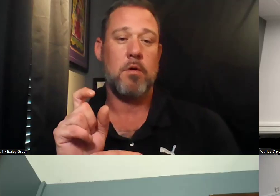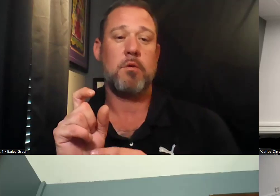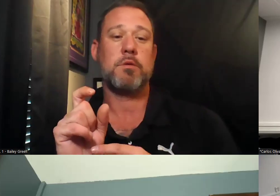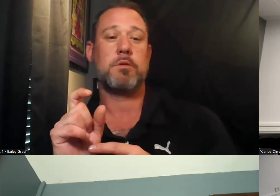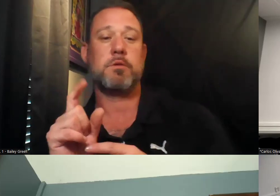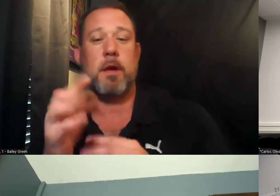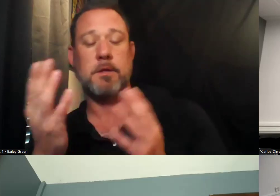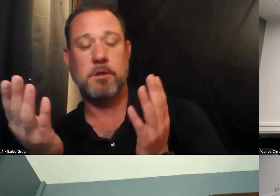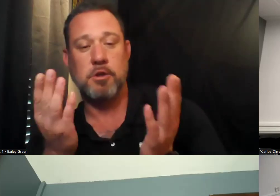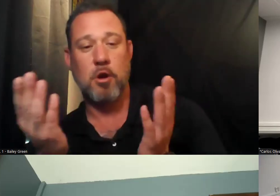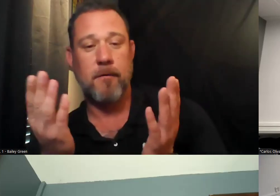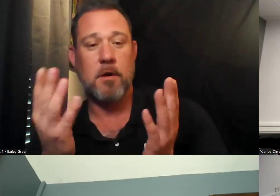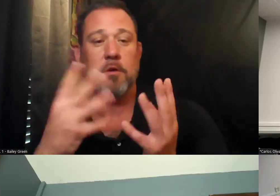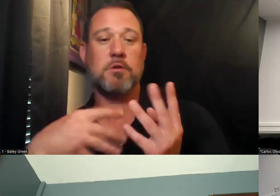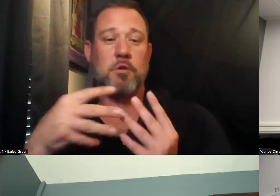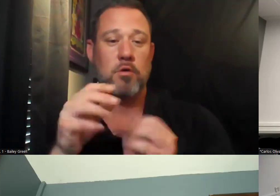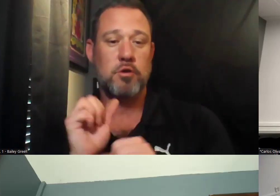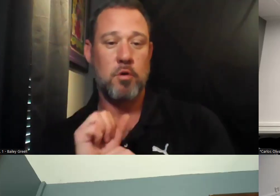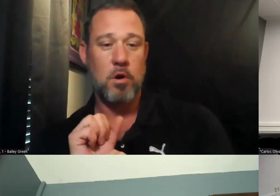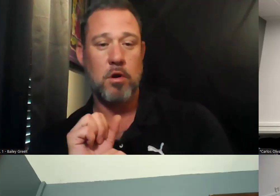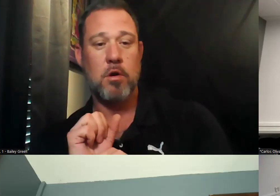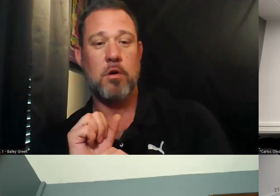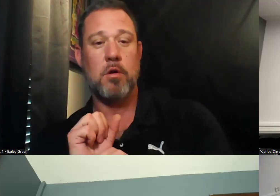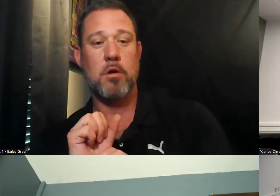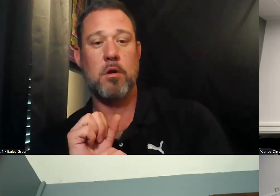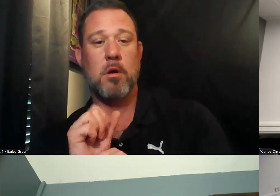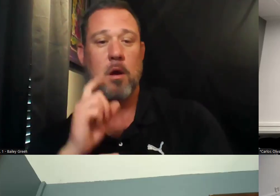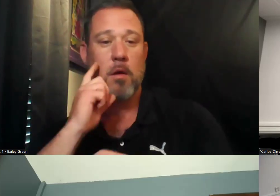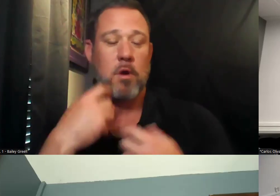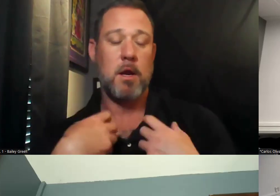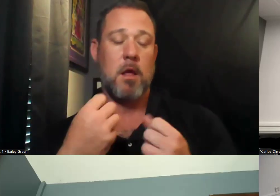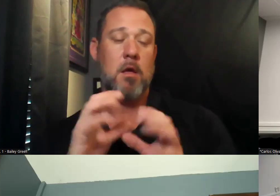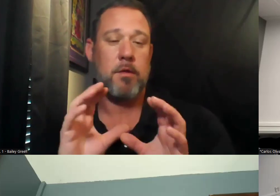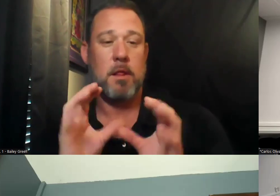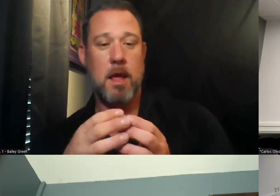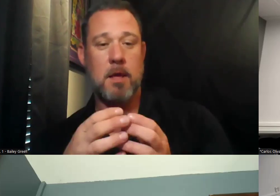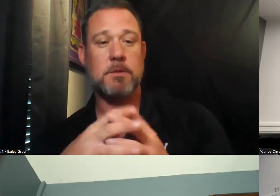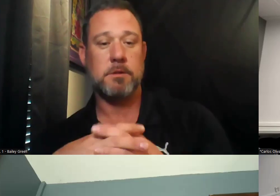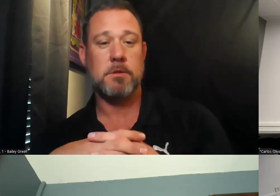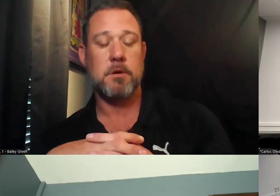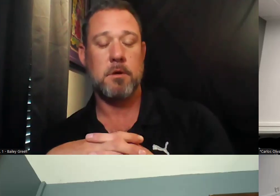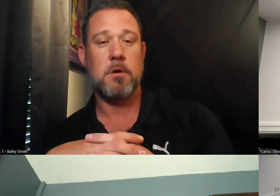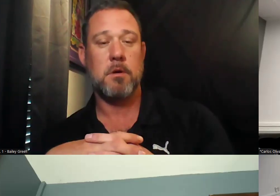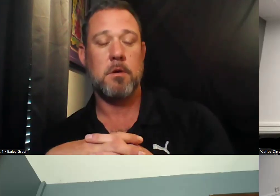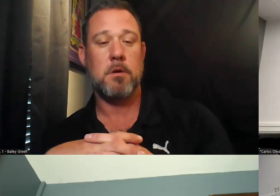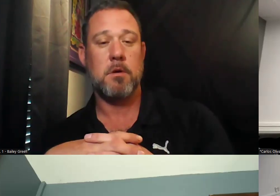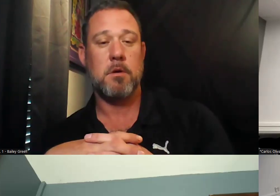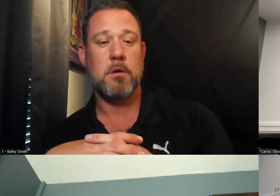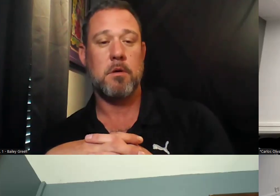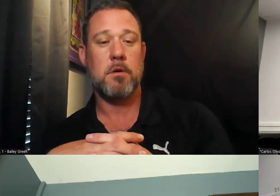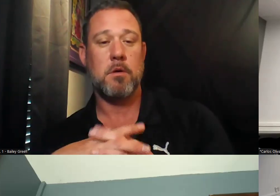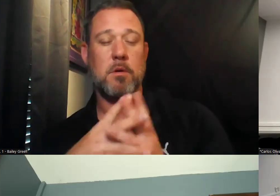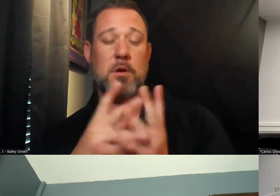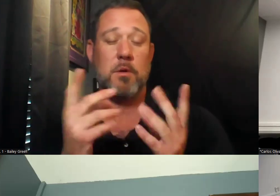ancillary services like social work and brain health classes. We do a lot